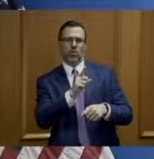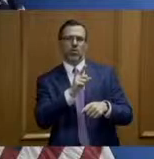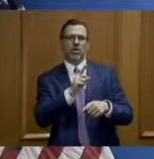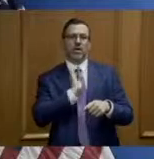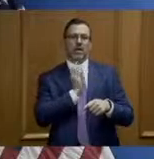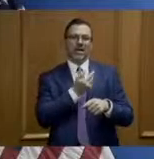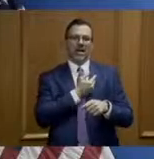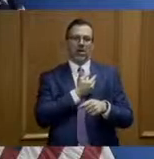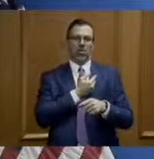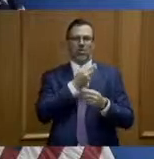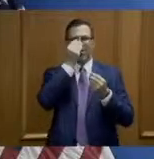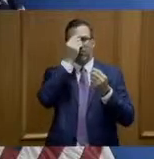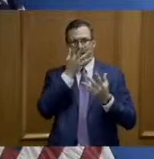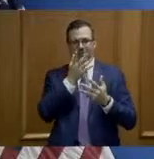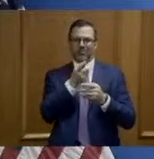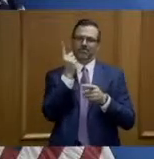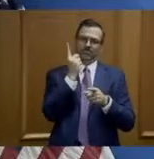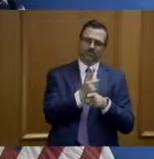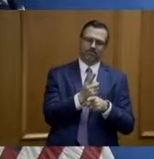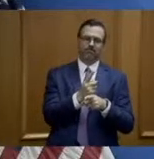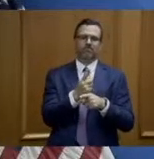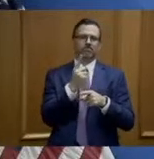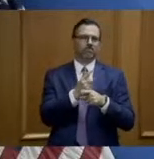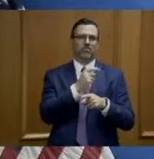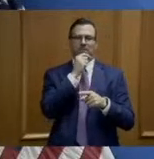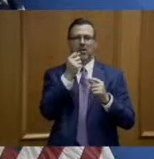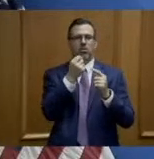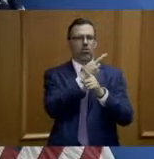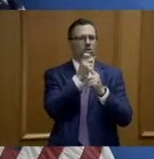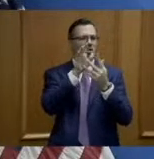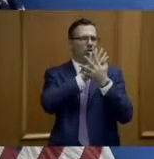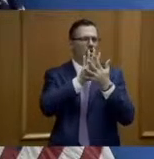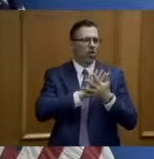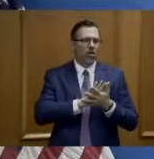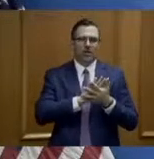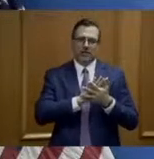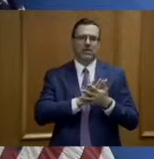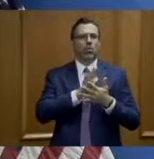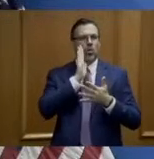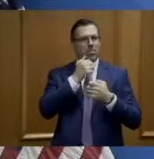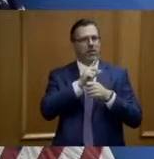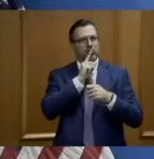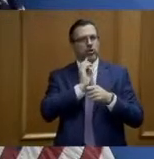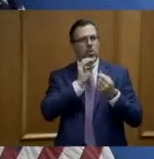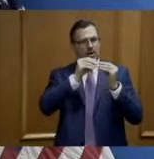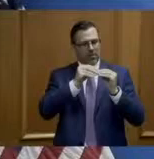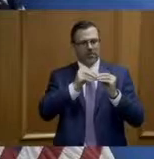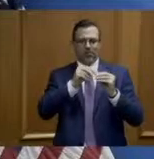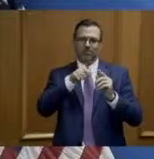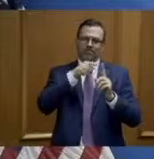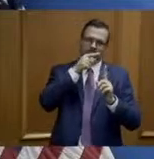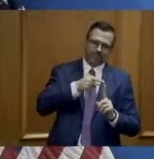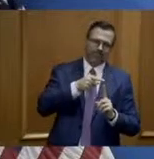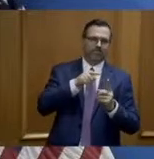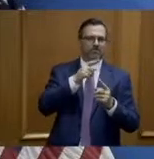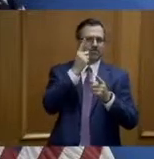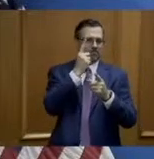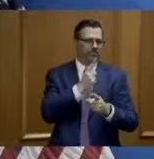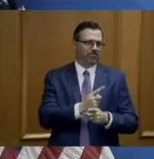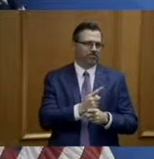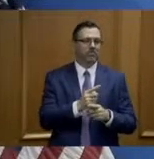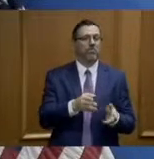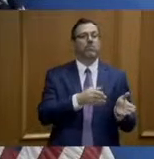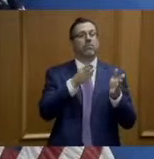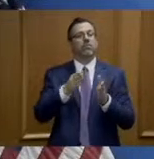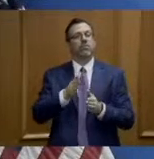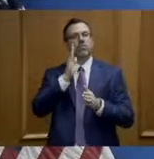data and measures that are in place to make sure that patients are properly accounted for as we learn more about the movement of